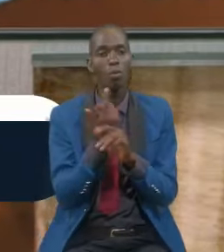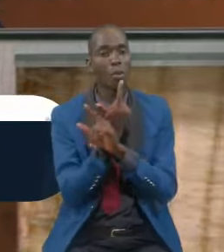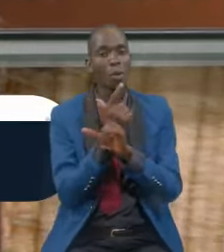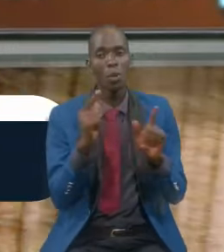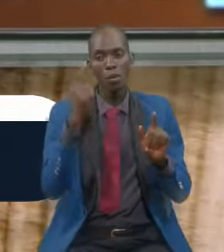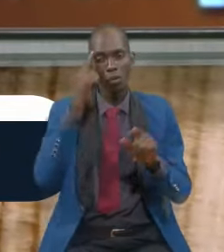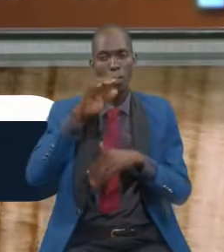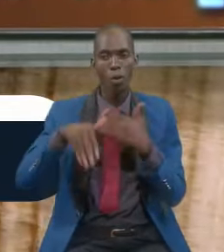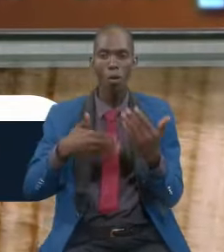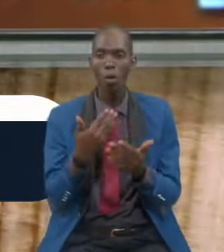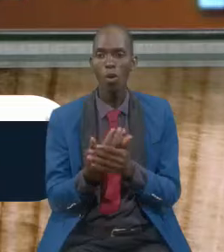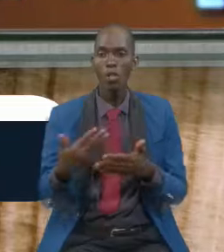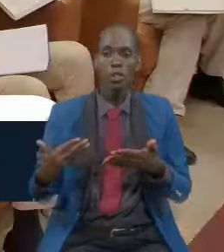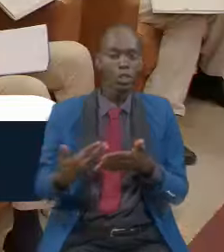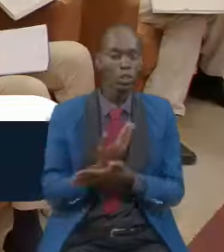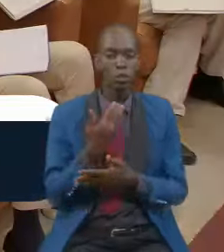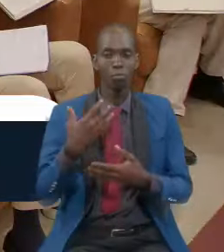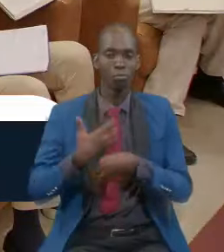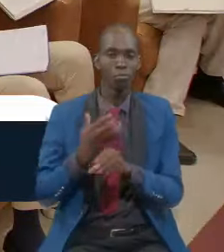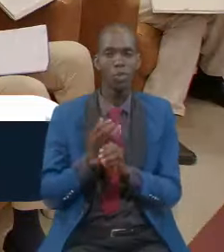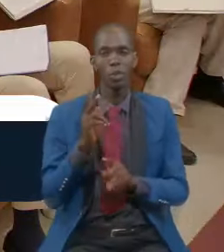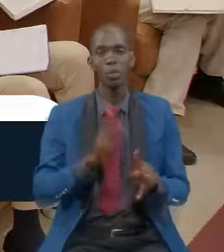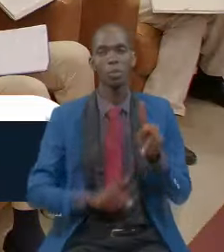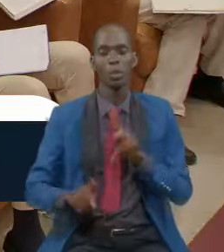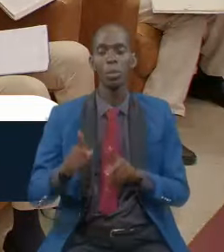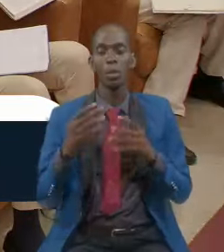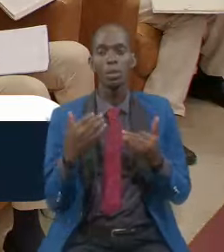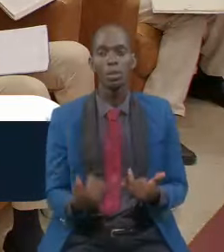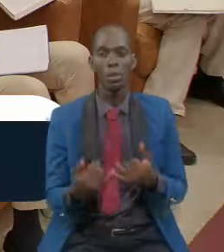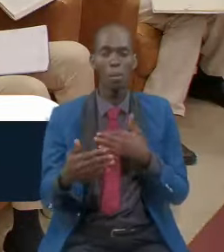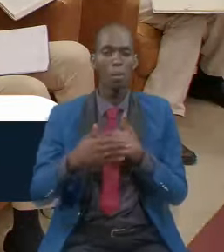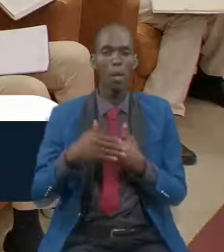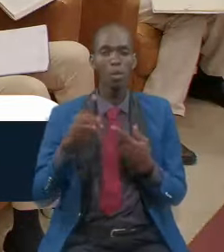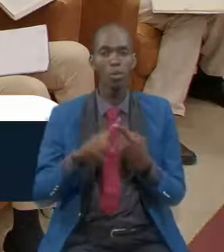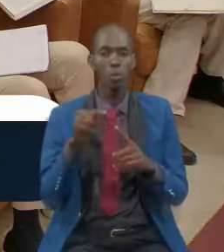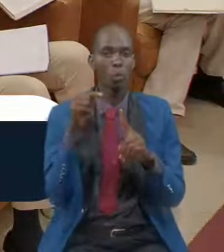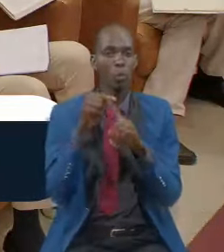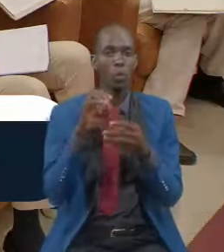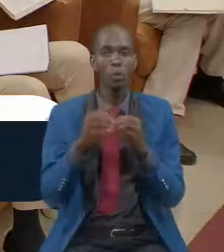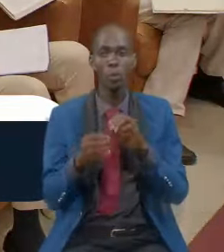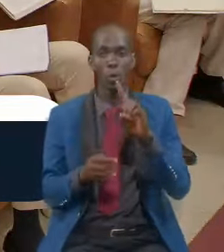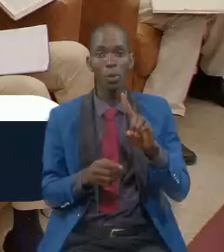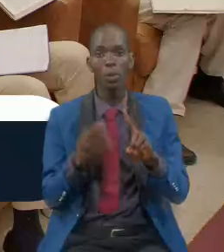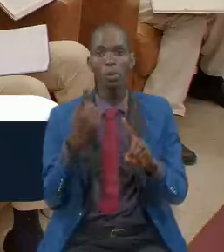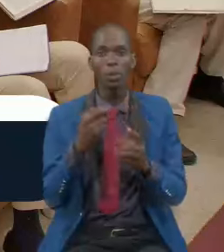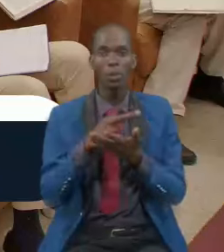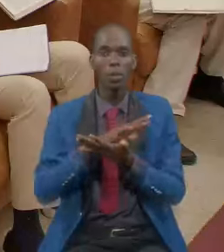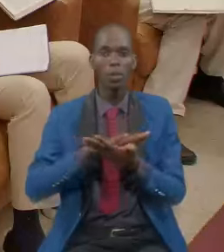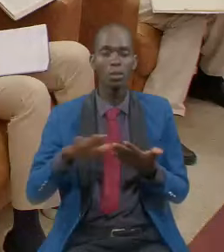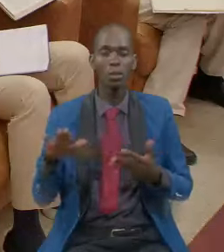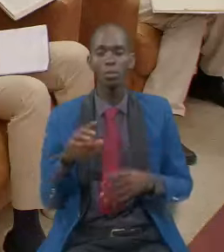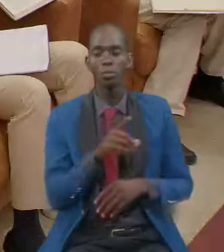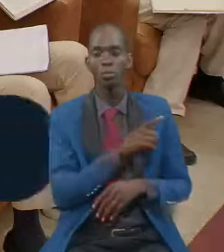all regenerated people. We're coming to number one. Number one is the righteous Lord